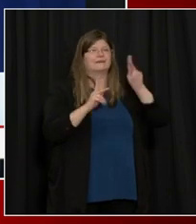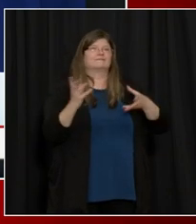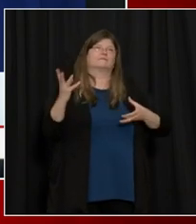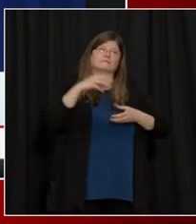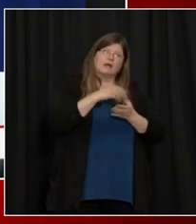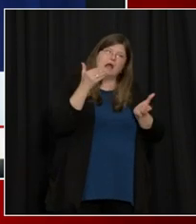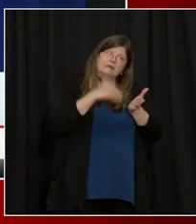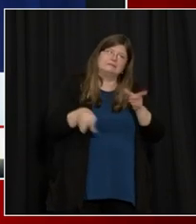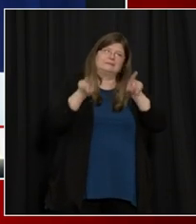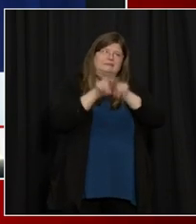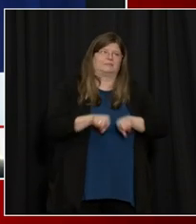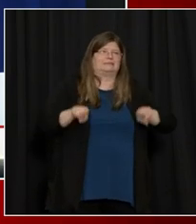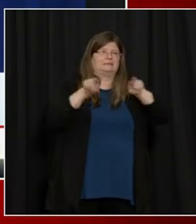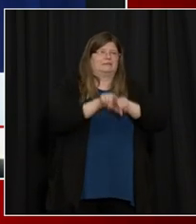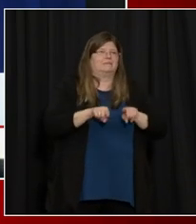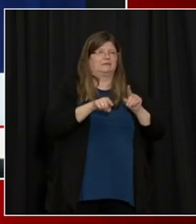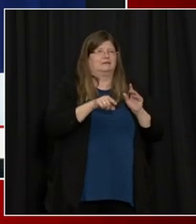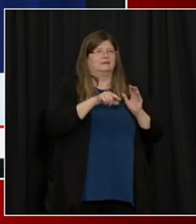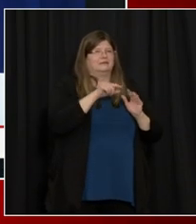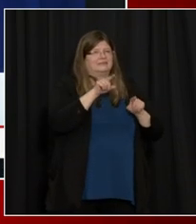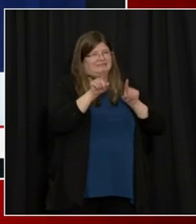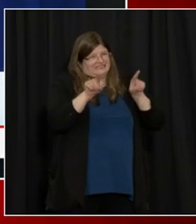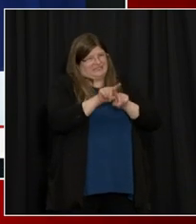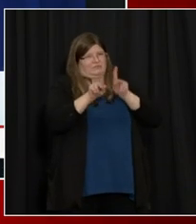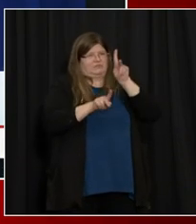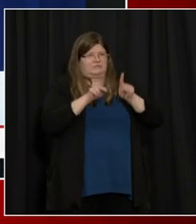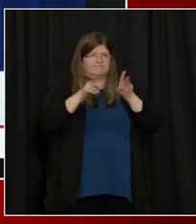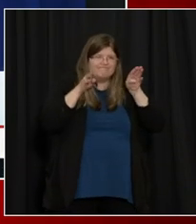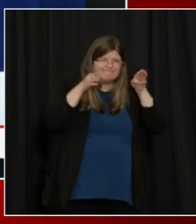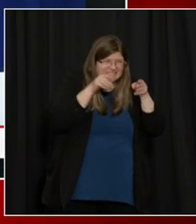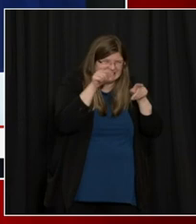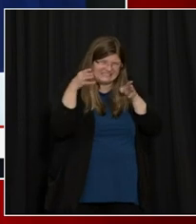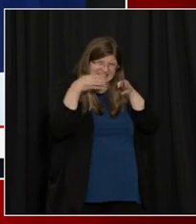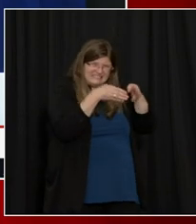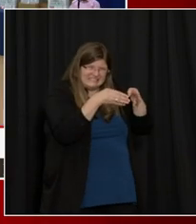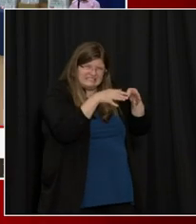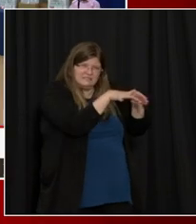behavior. So those are the folks that we're going to continue to target.